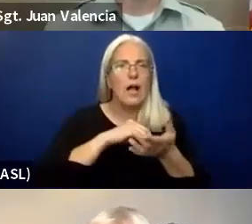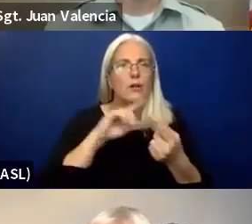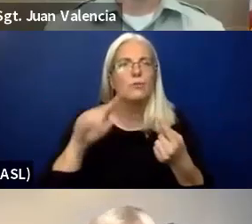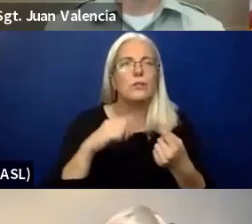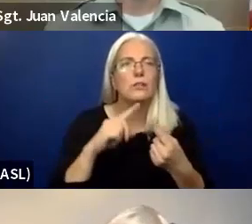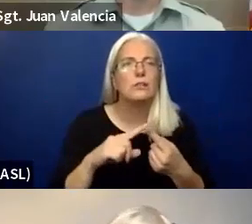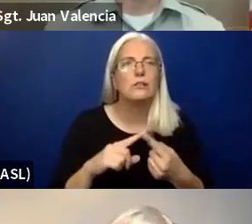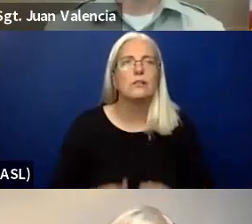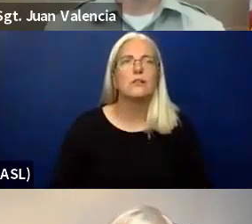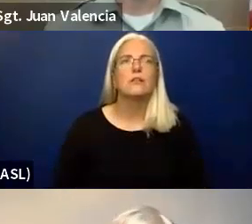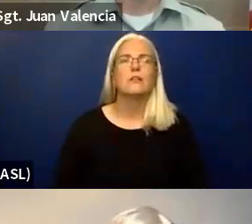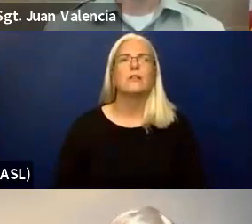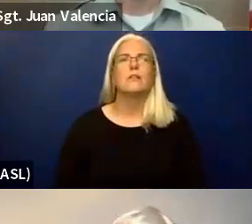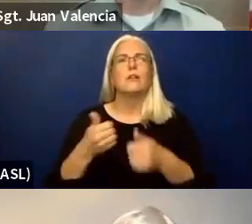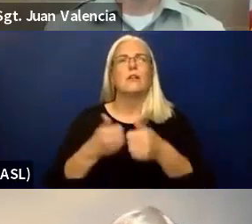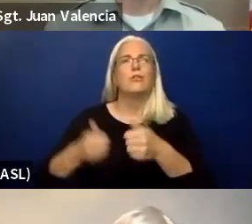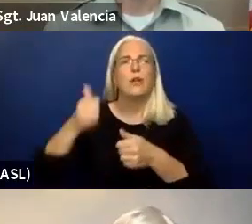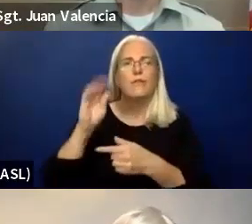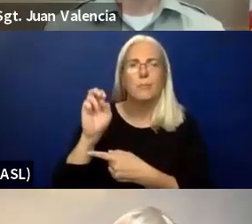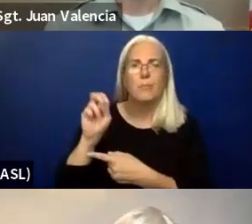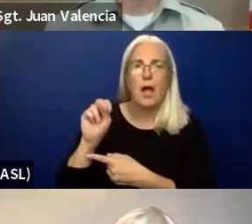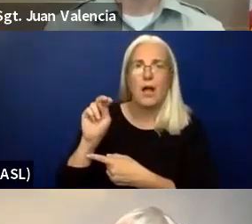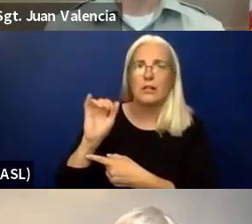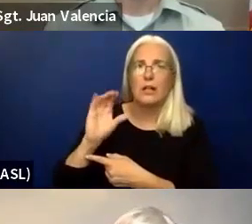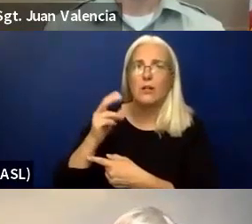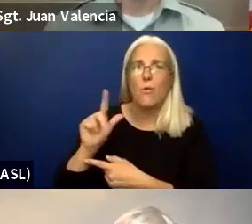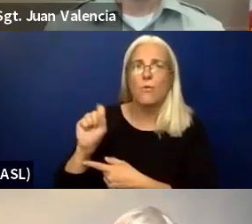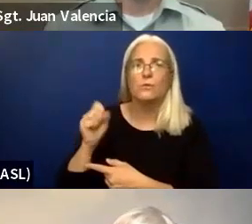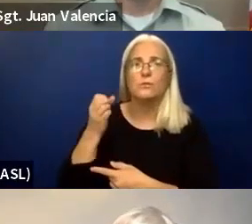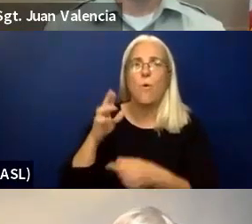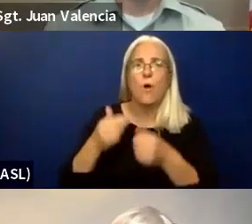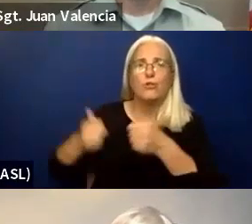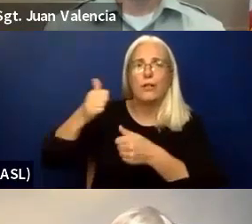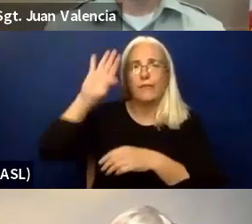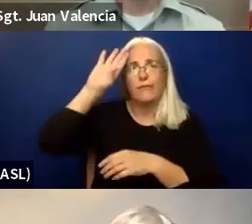or Gosner, do you have an update for us on that?